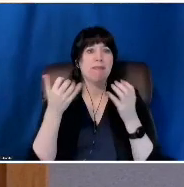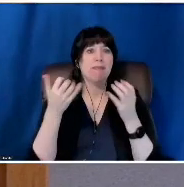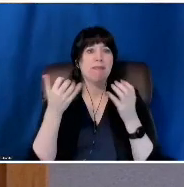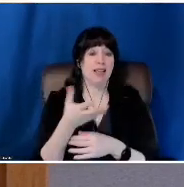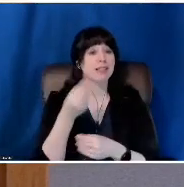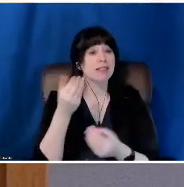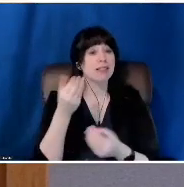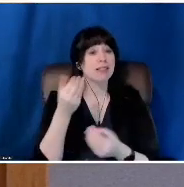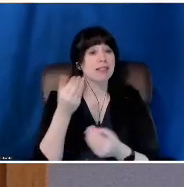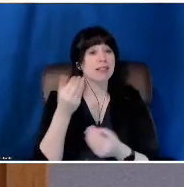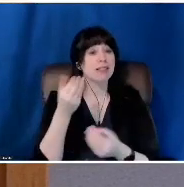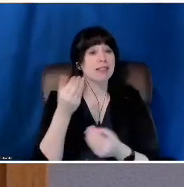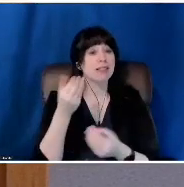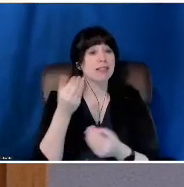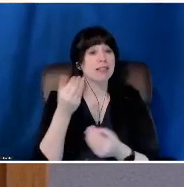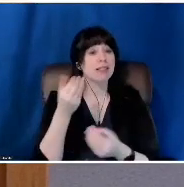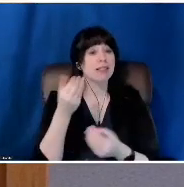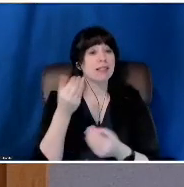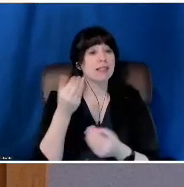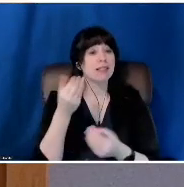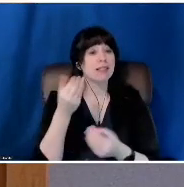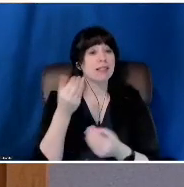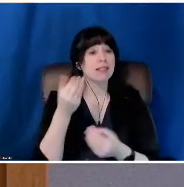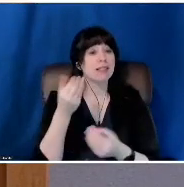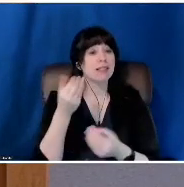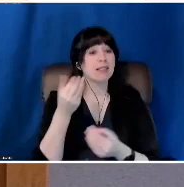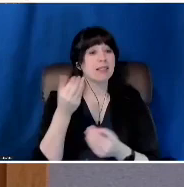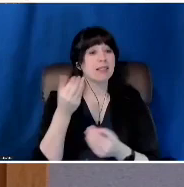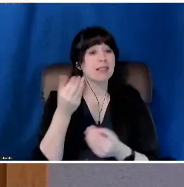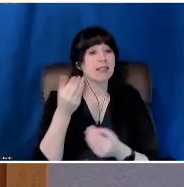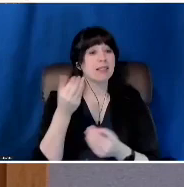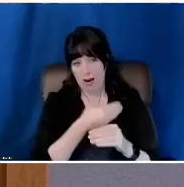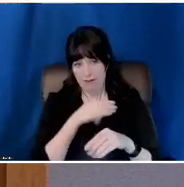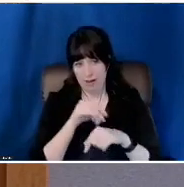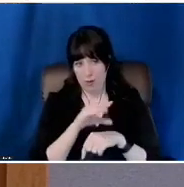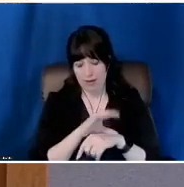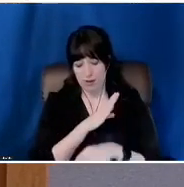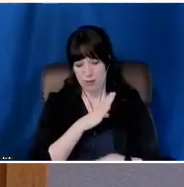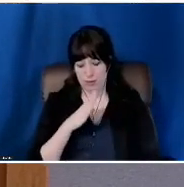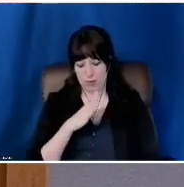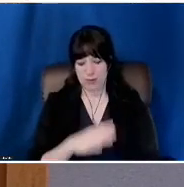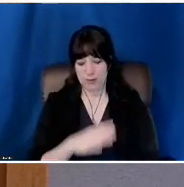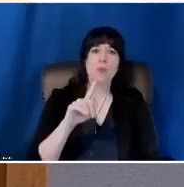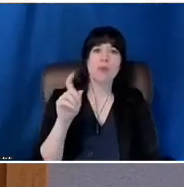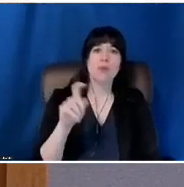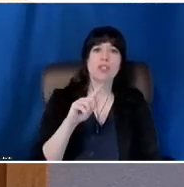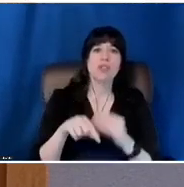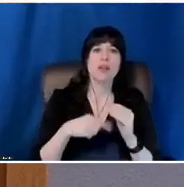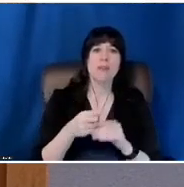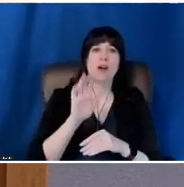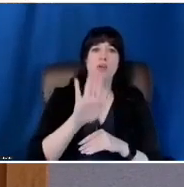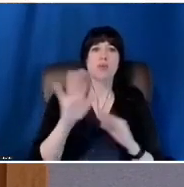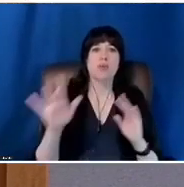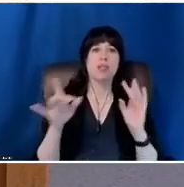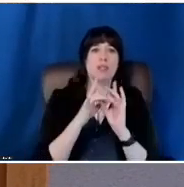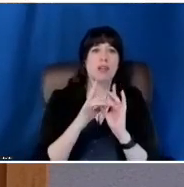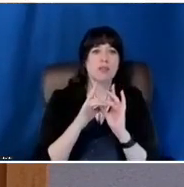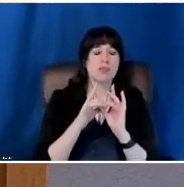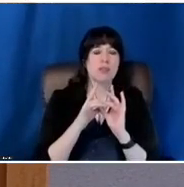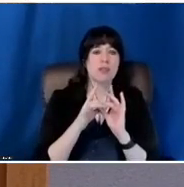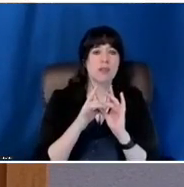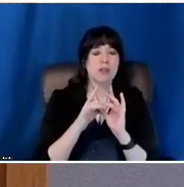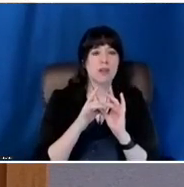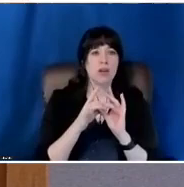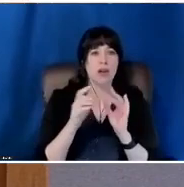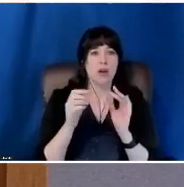from more of our advisory boards. Question about your connection with